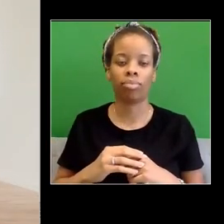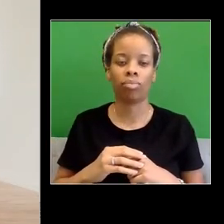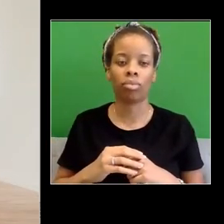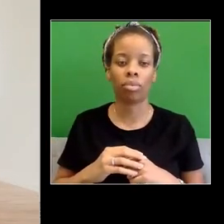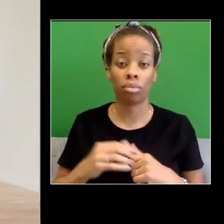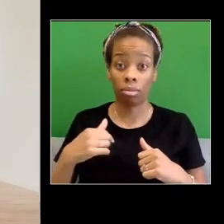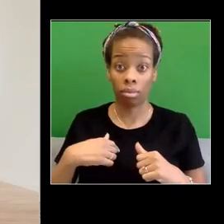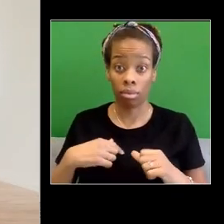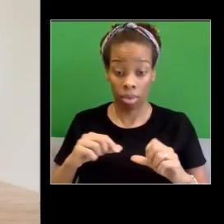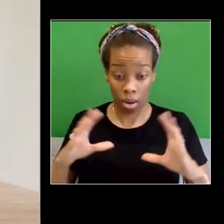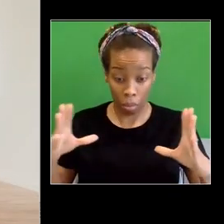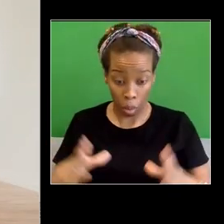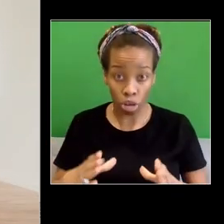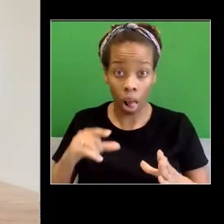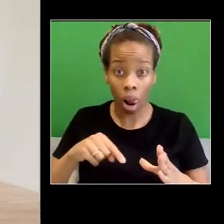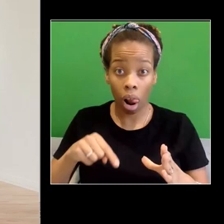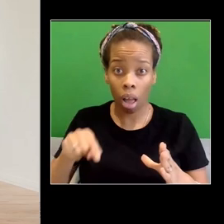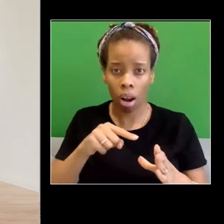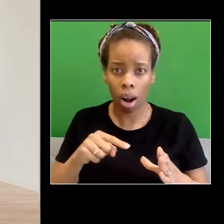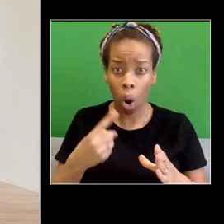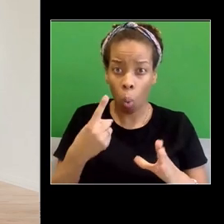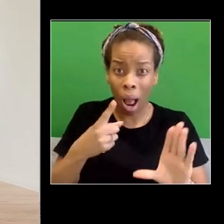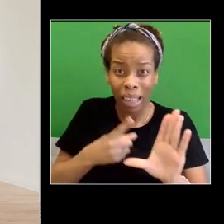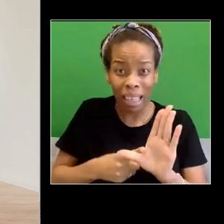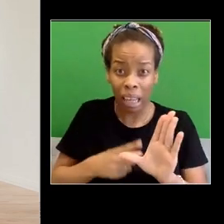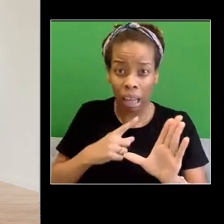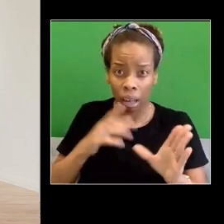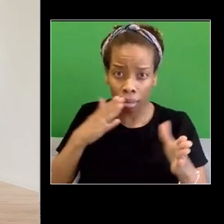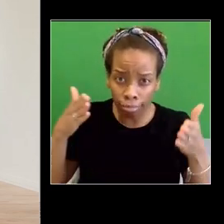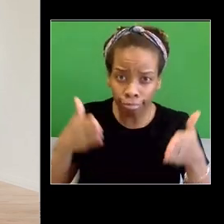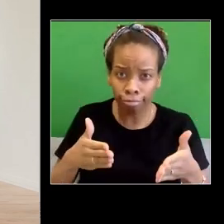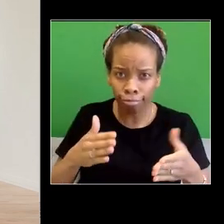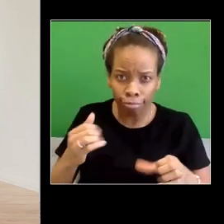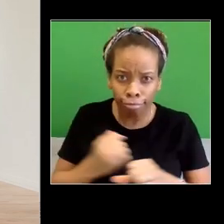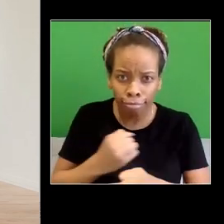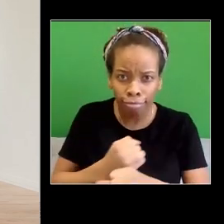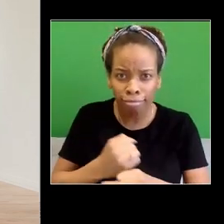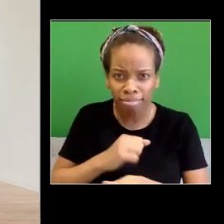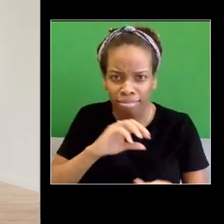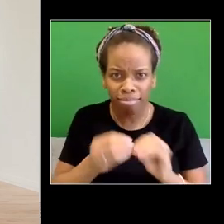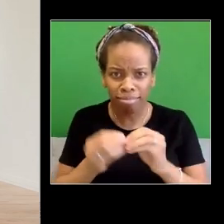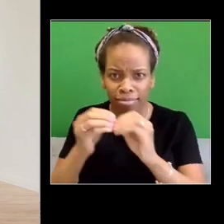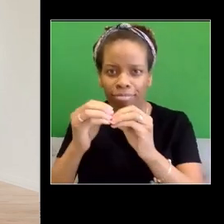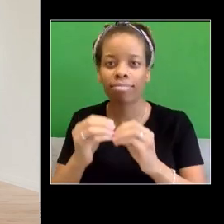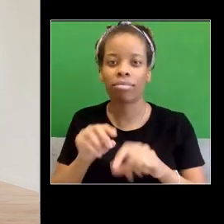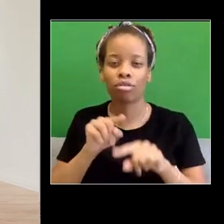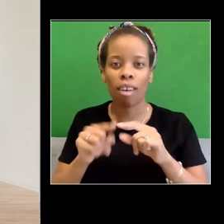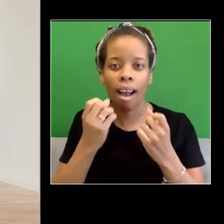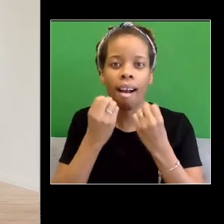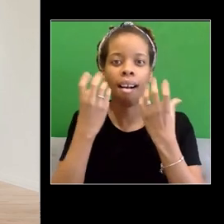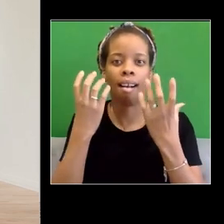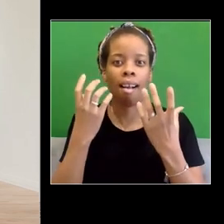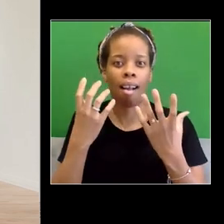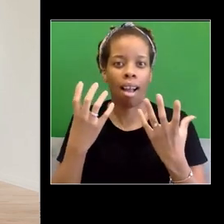I spent the best part of a year in the end on that, which was great. I had extra time to do it. But it